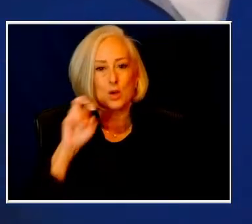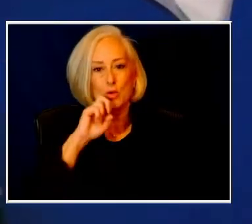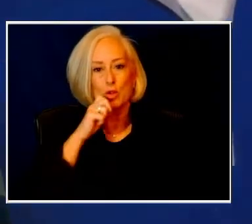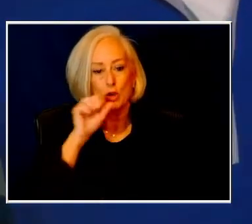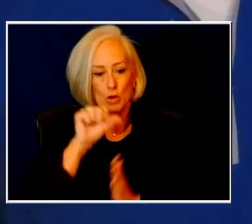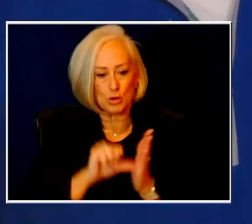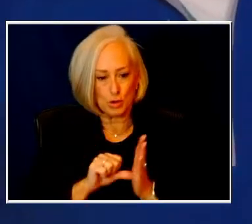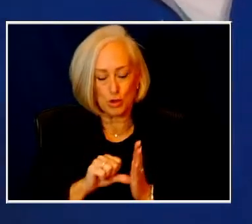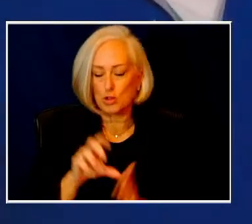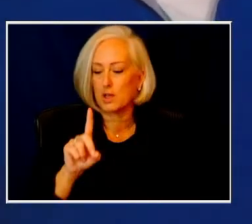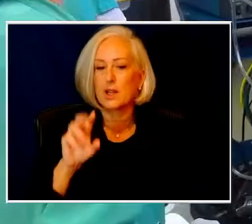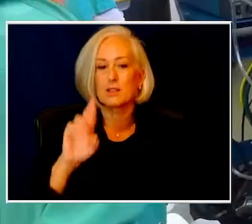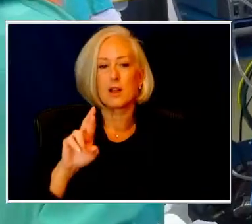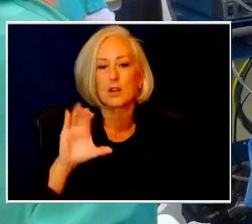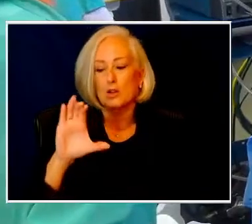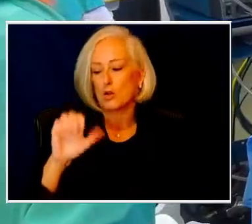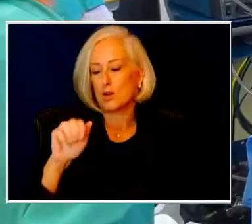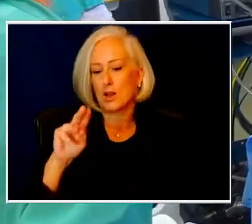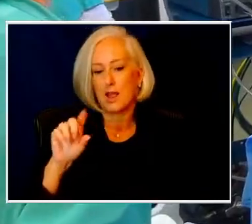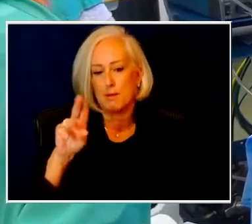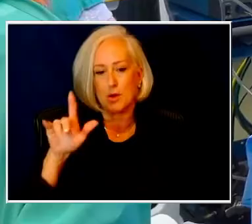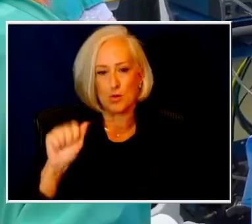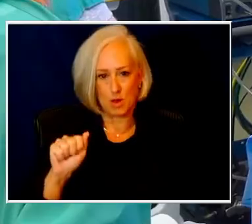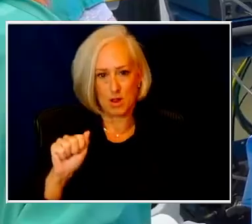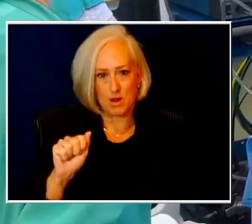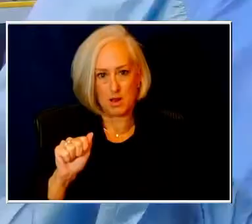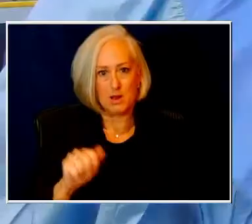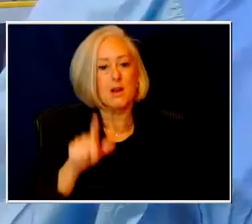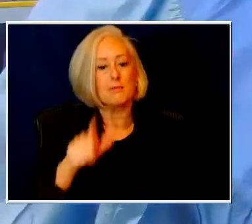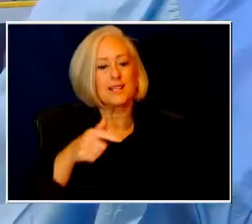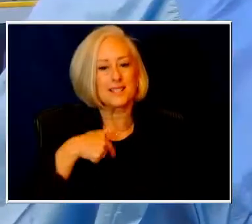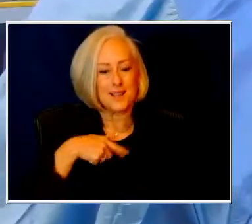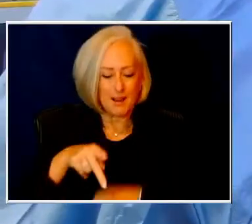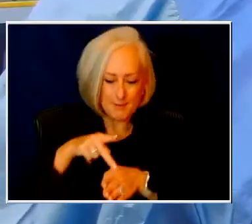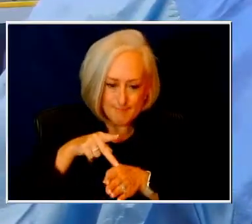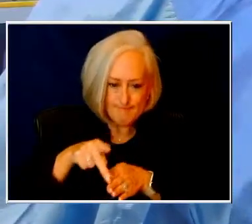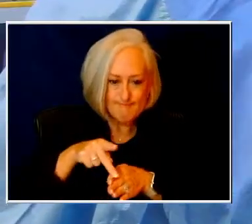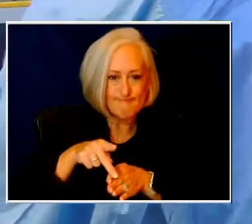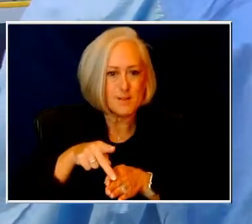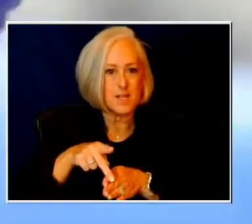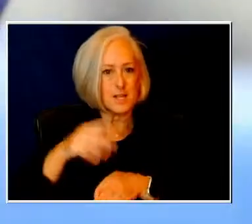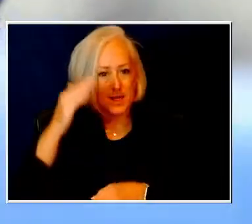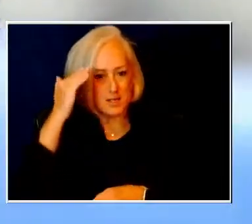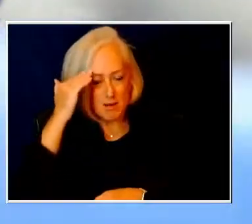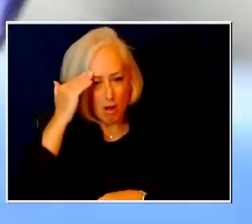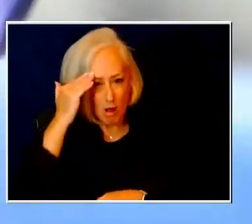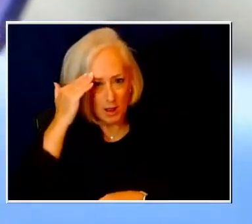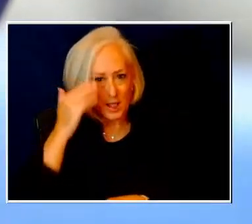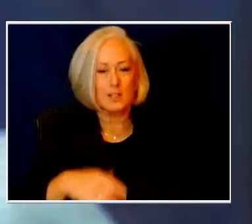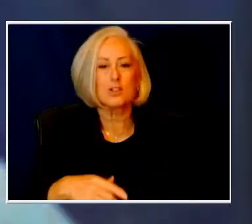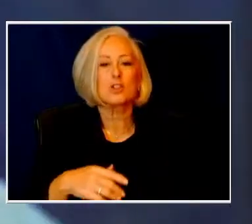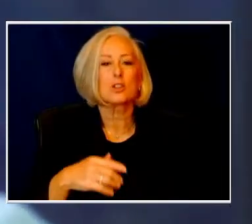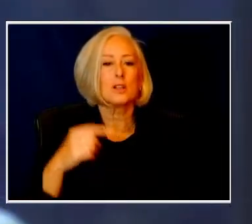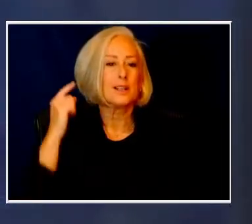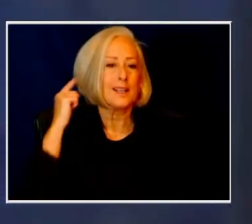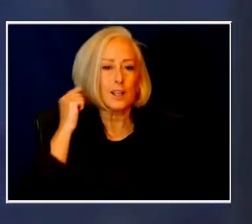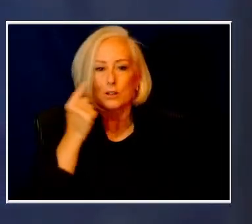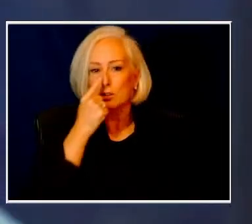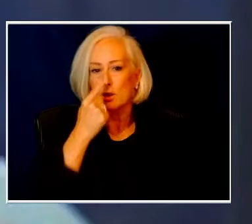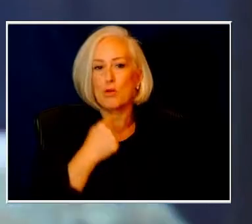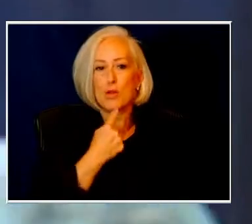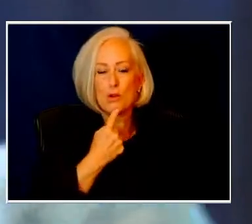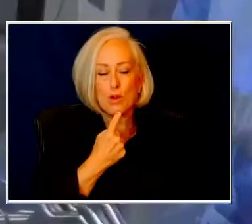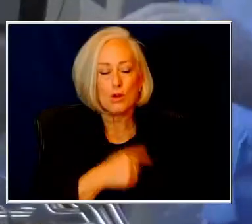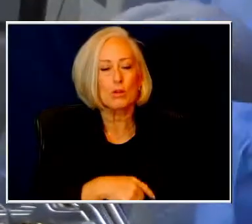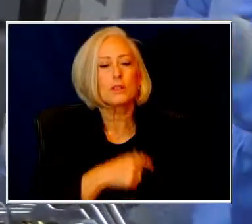special expertise of surgeons of a number of different disciplines, including ear, nose, and throat, head and neck surgeons, ear surgeons, and